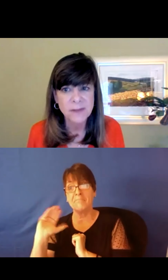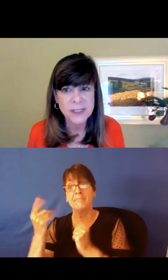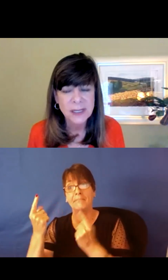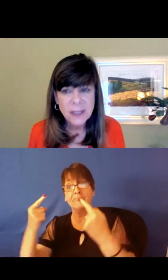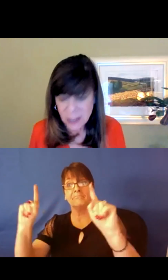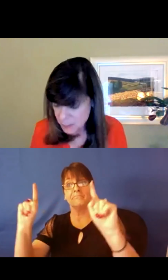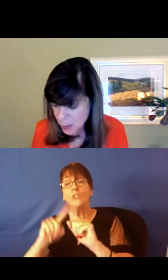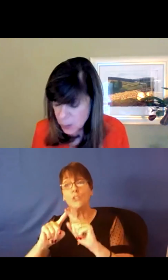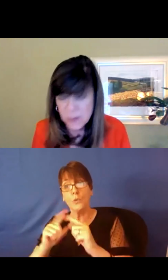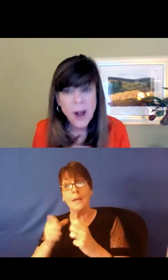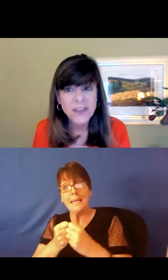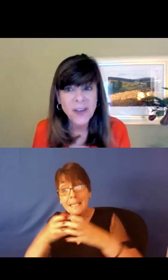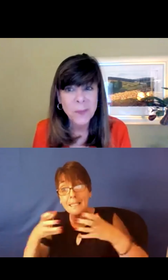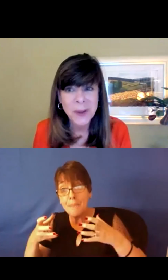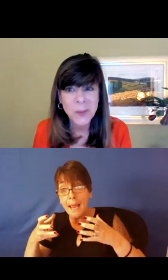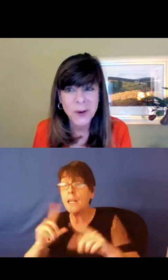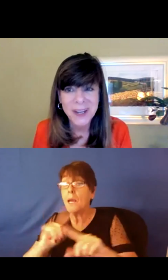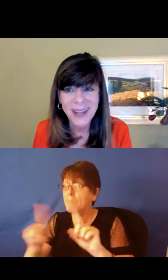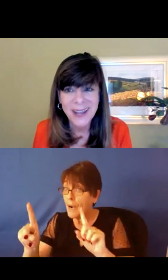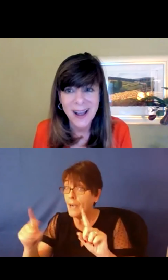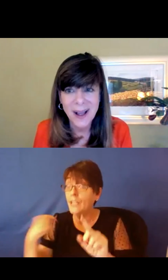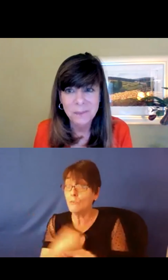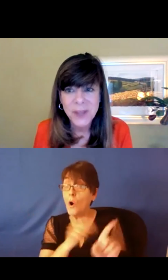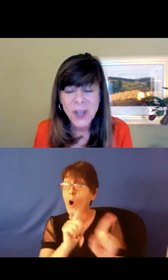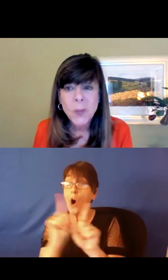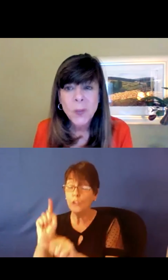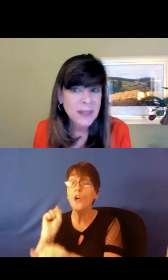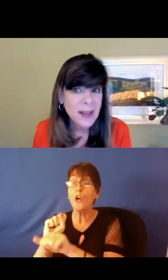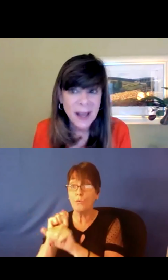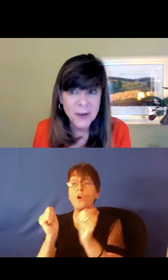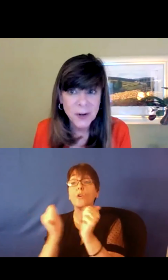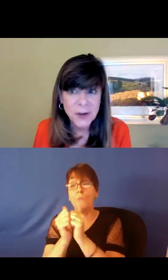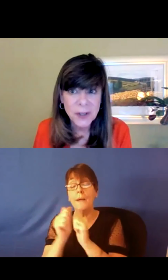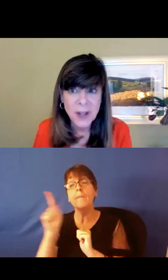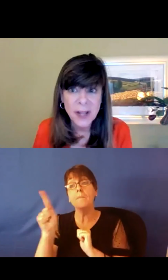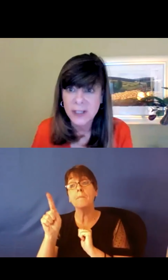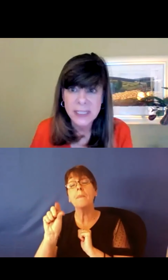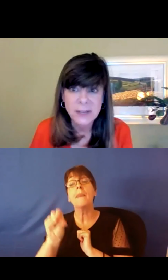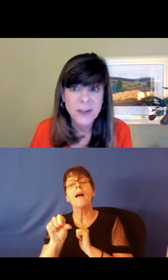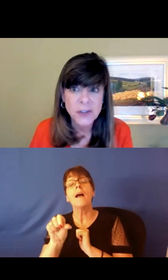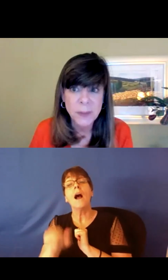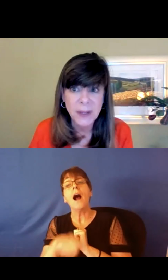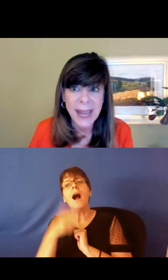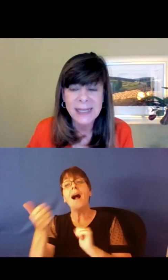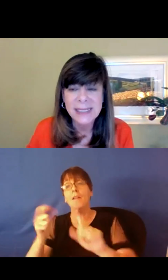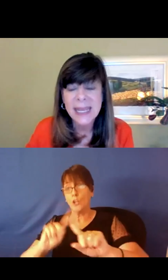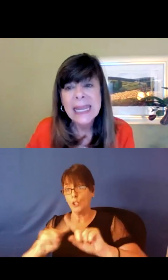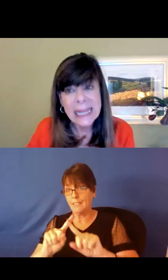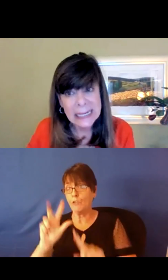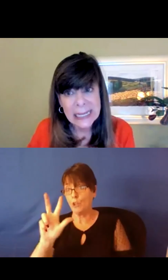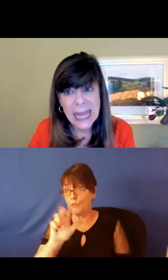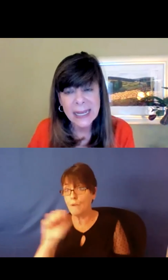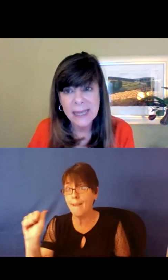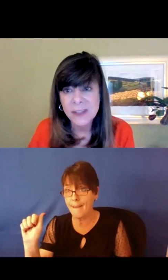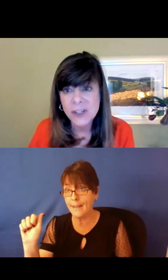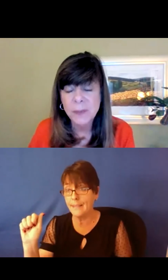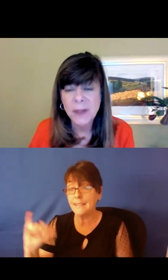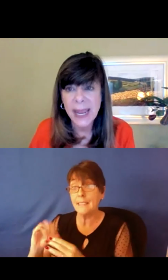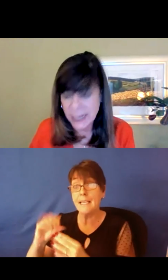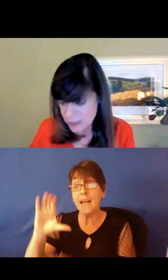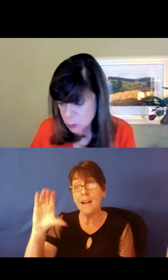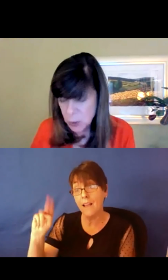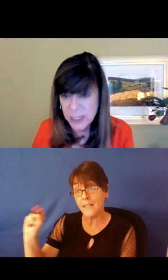those efforts. But we've also been working with other different AAAs. In Connecticut,